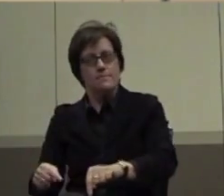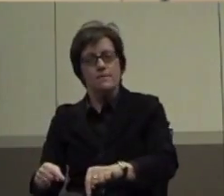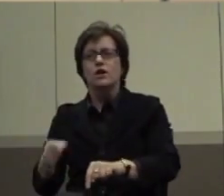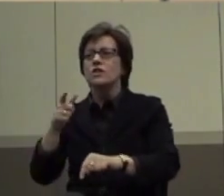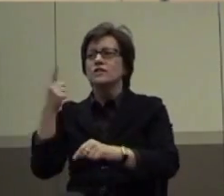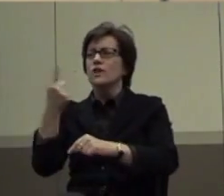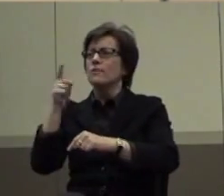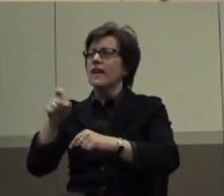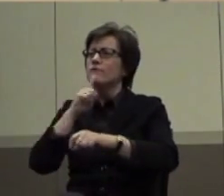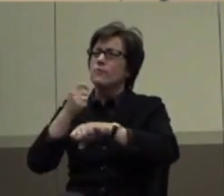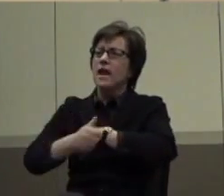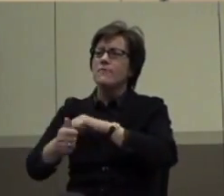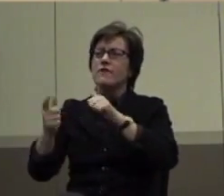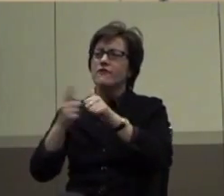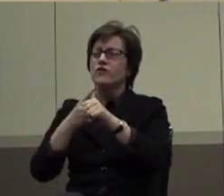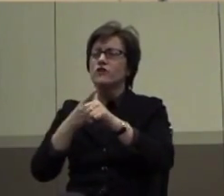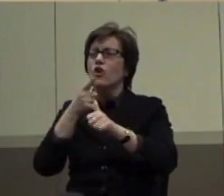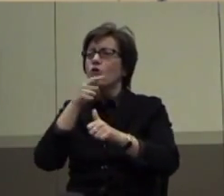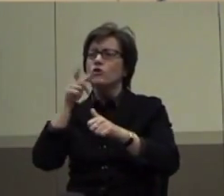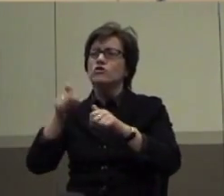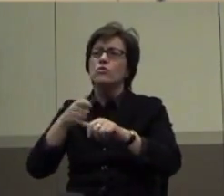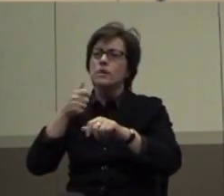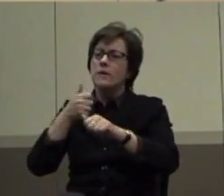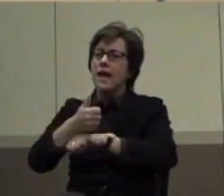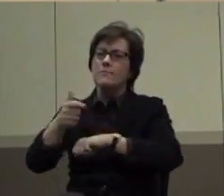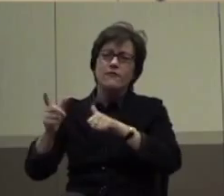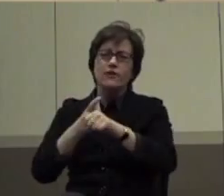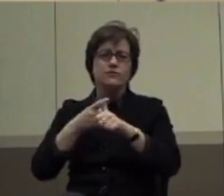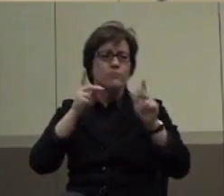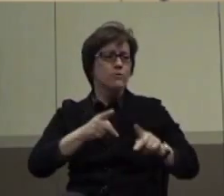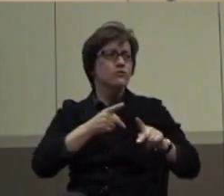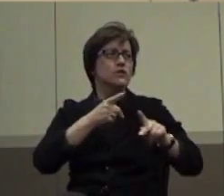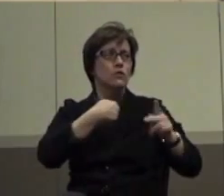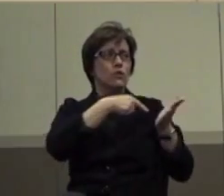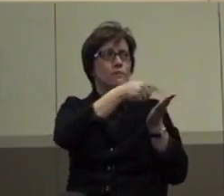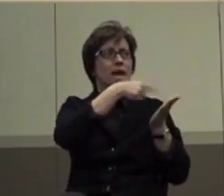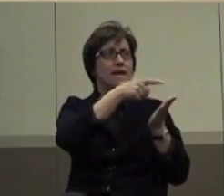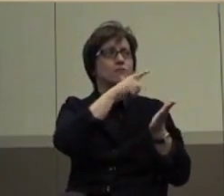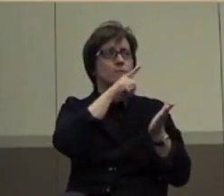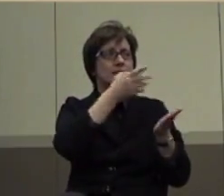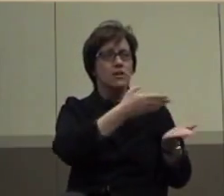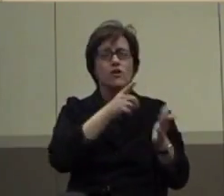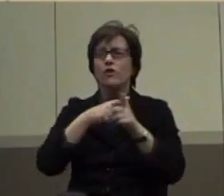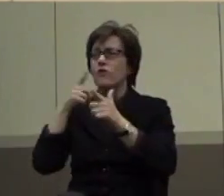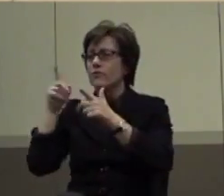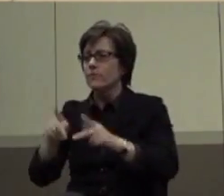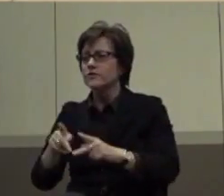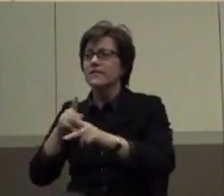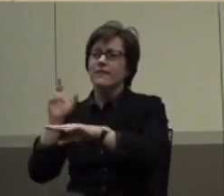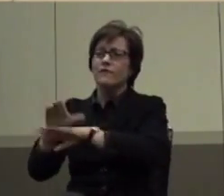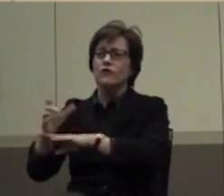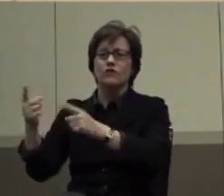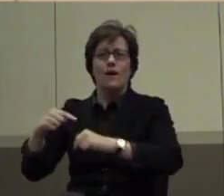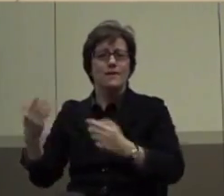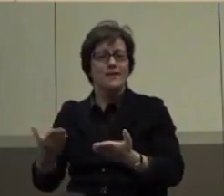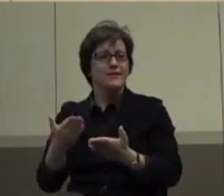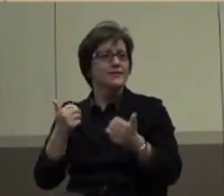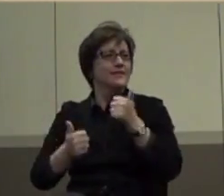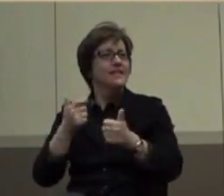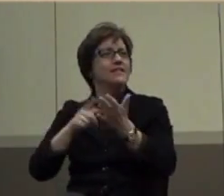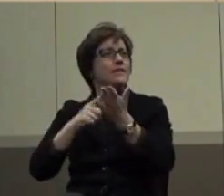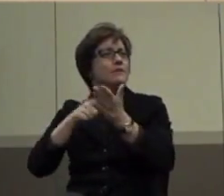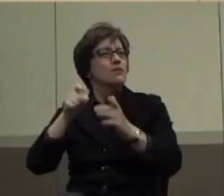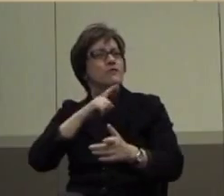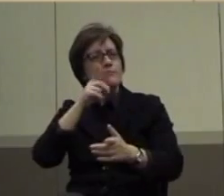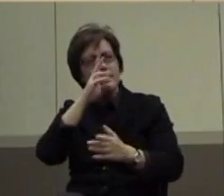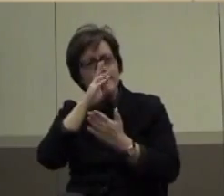do you think ought to blink first? The person we're paying to be here, or the person we're compelling to be here? And sometimes you have to be very frank and